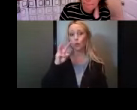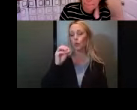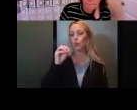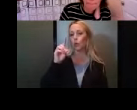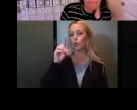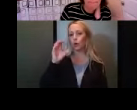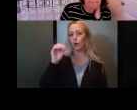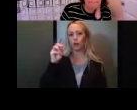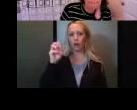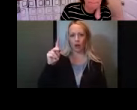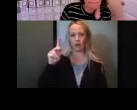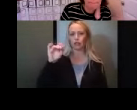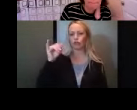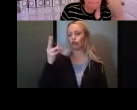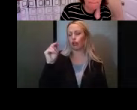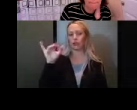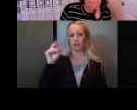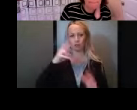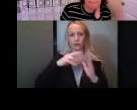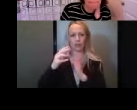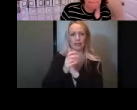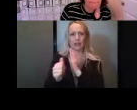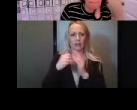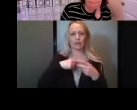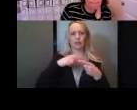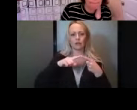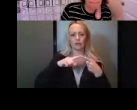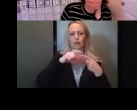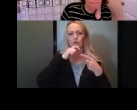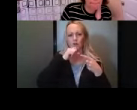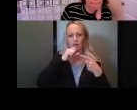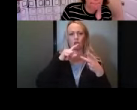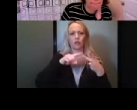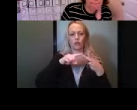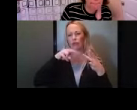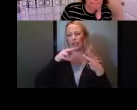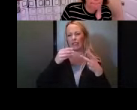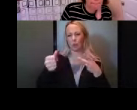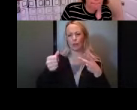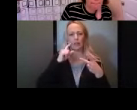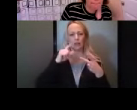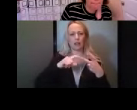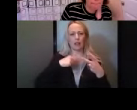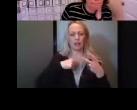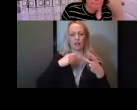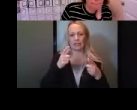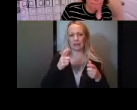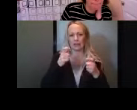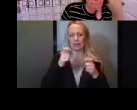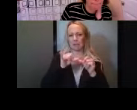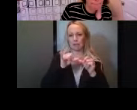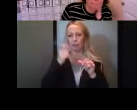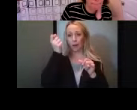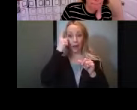Skills Index. This is a measure of reading accuracy in orange, reading fluency, which includes a speeded measure of